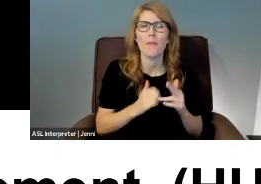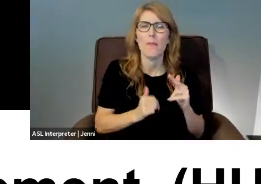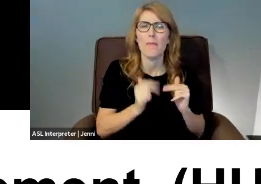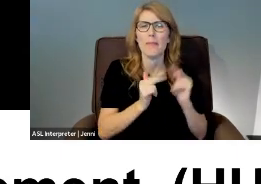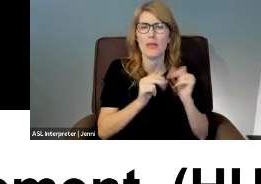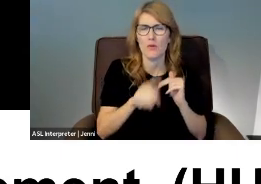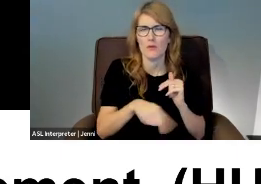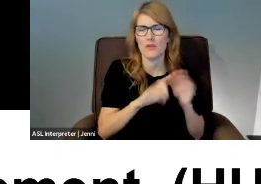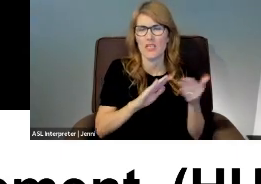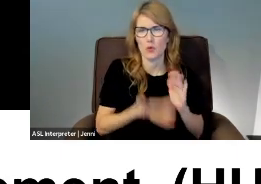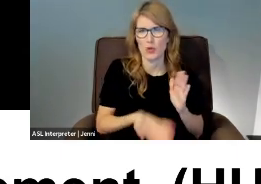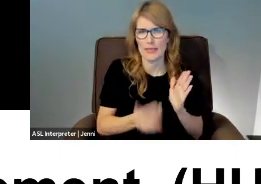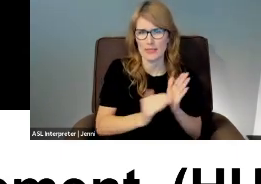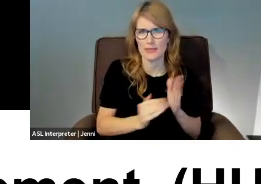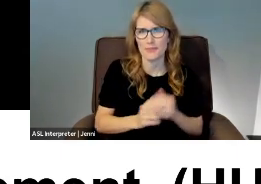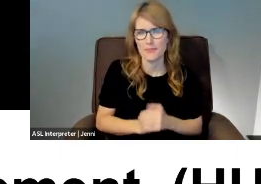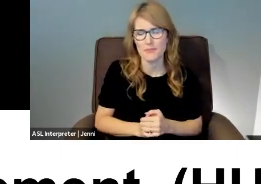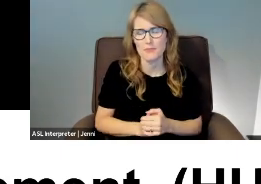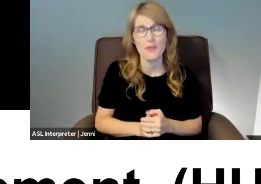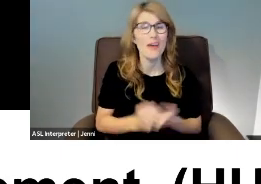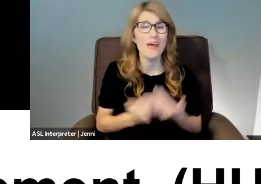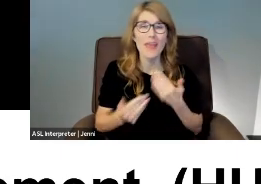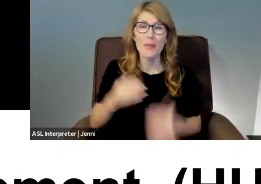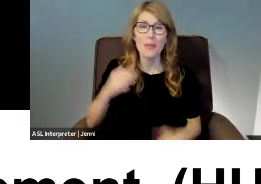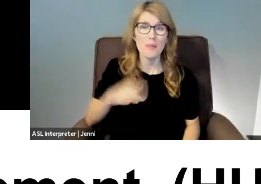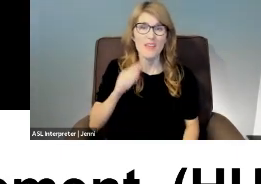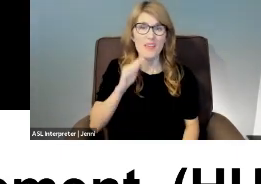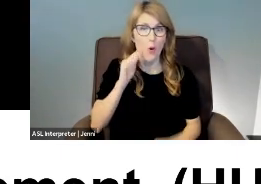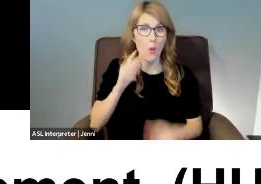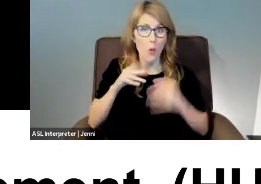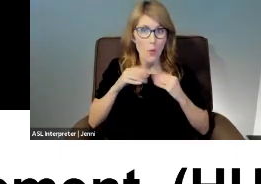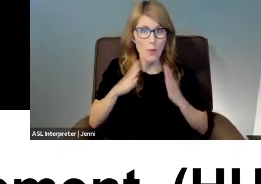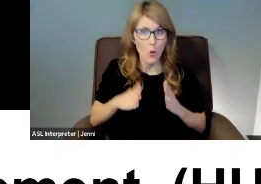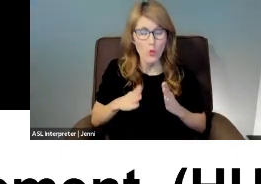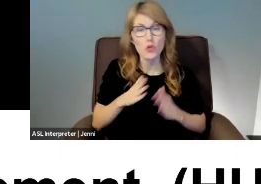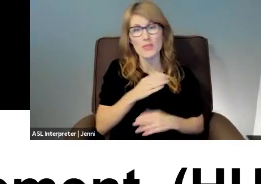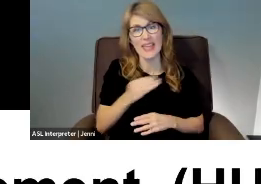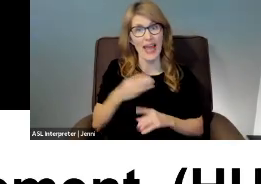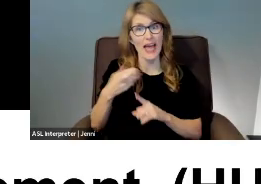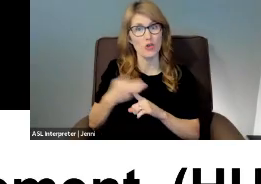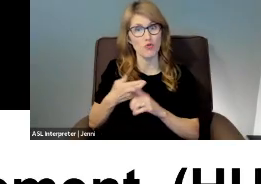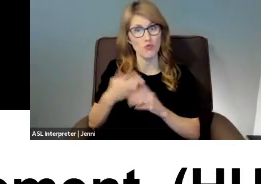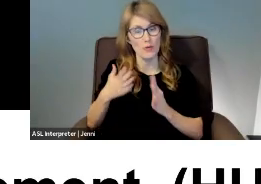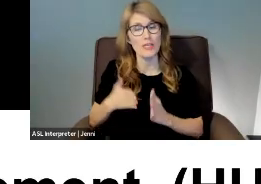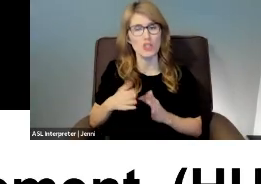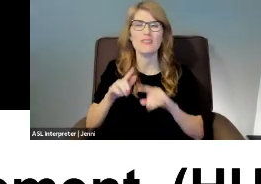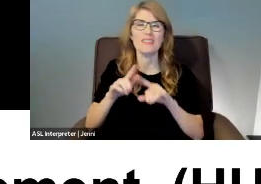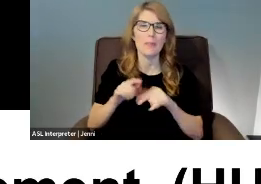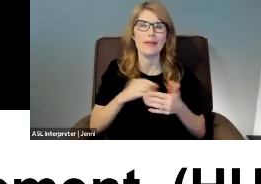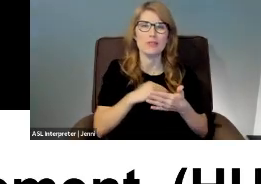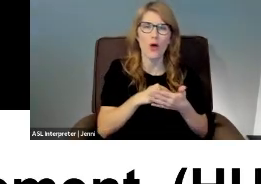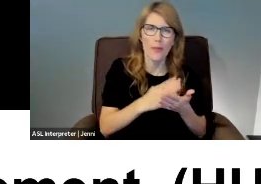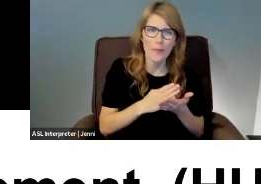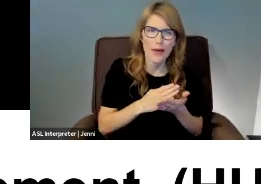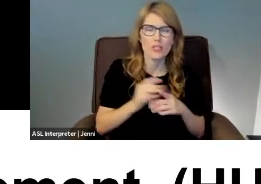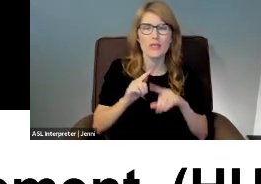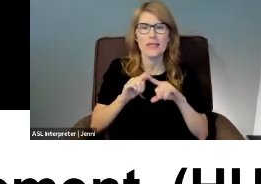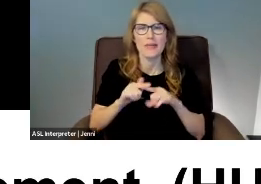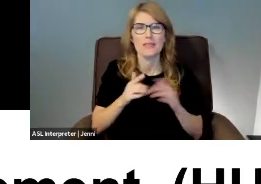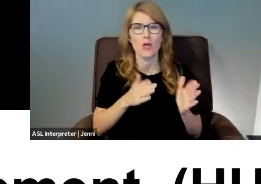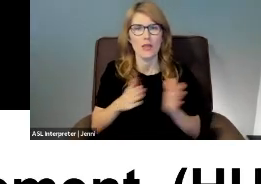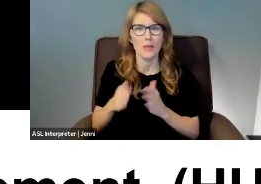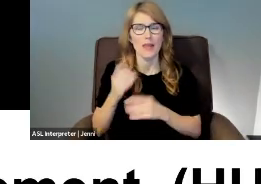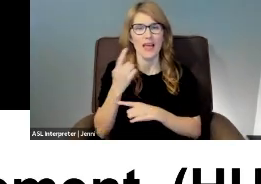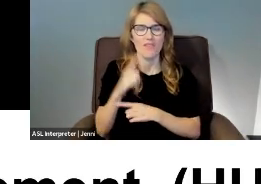communities. And this could benefit homeowners and renters depending on the budget and the plan for the